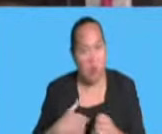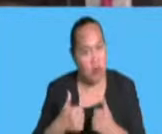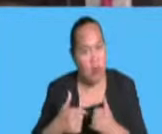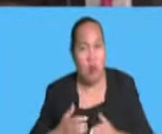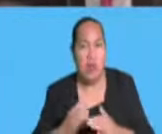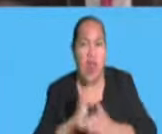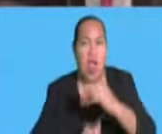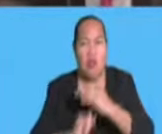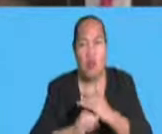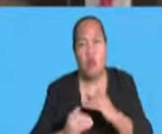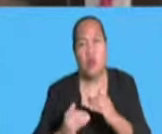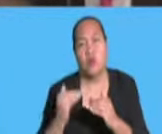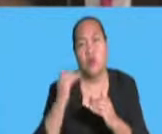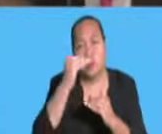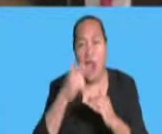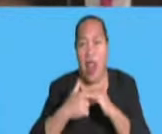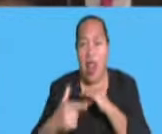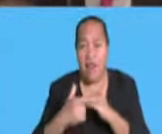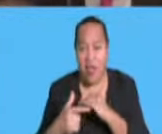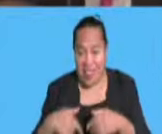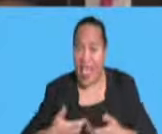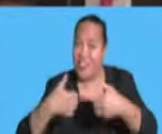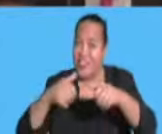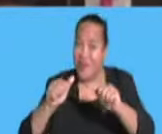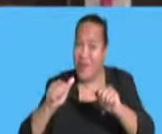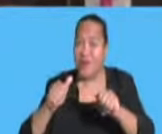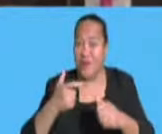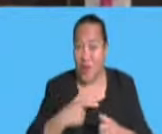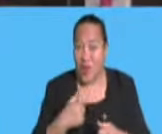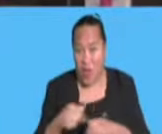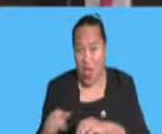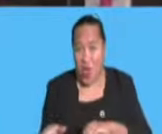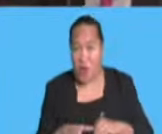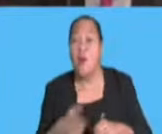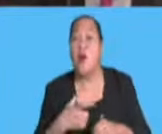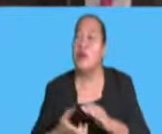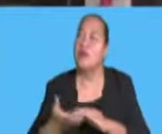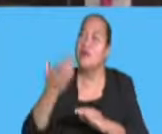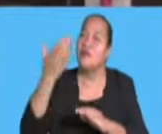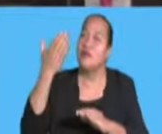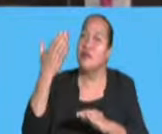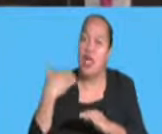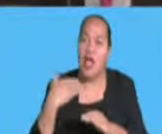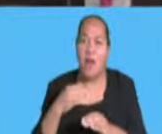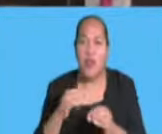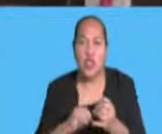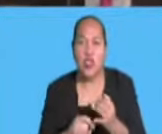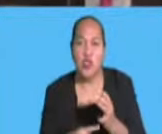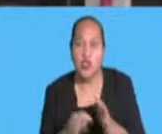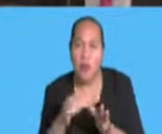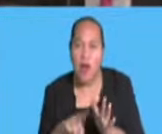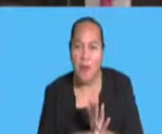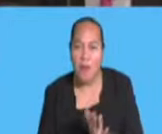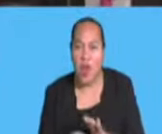levels. And this achievement came on the back of our hosting of the Super Rugby match and capped off by our win